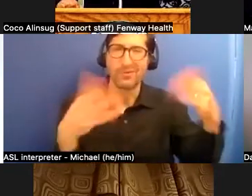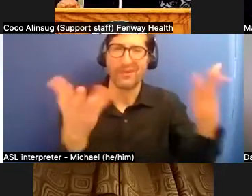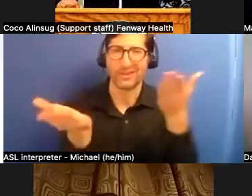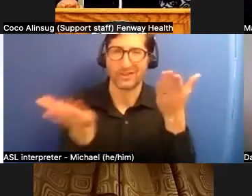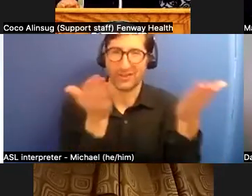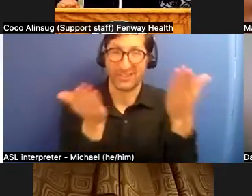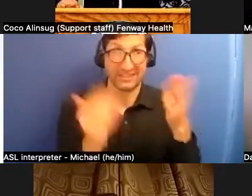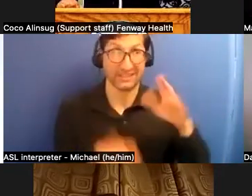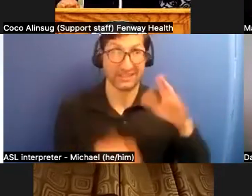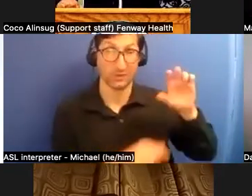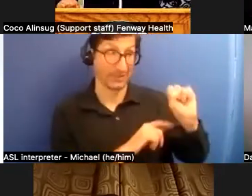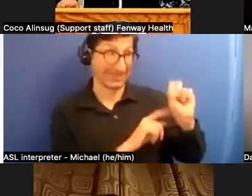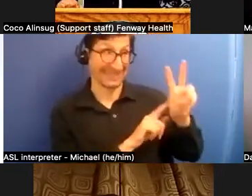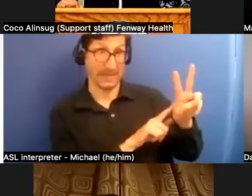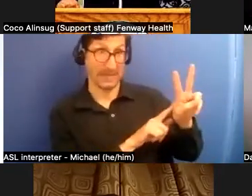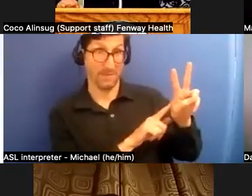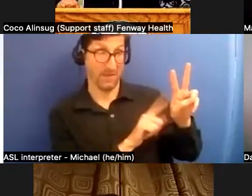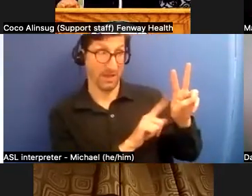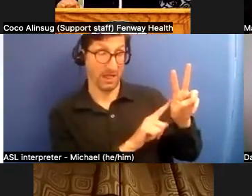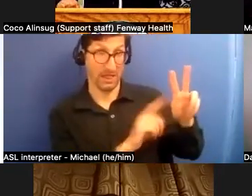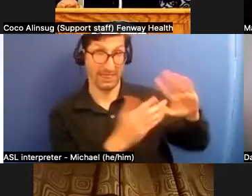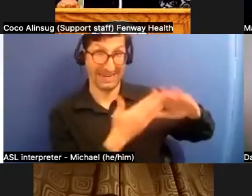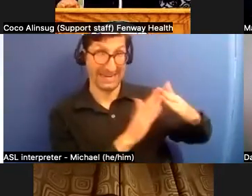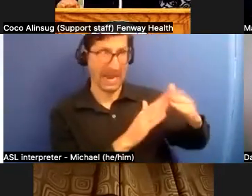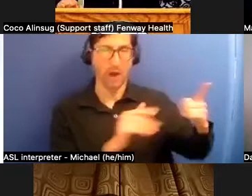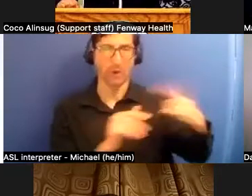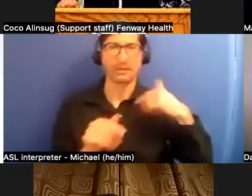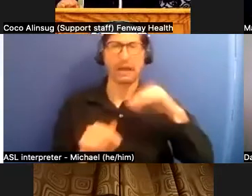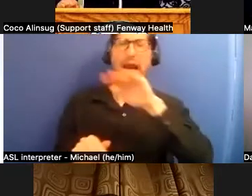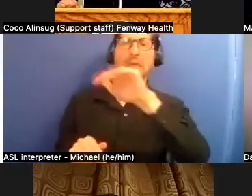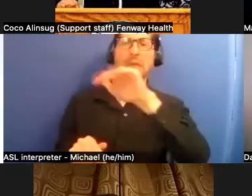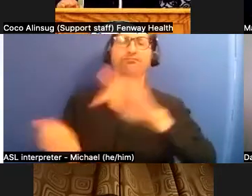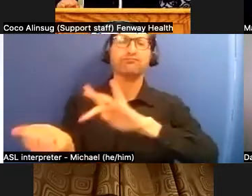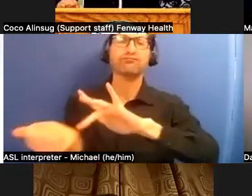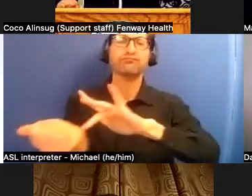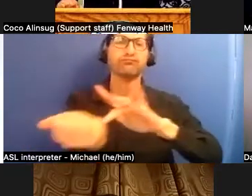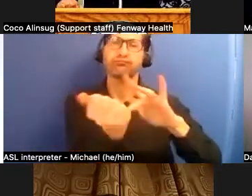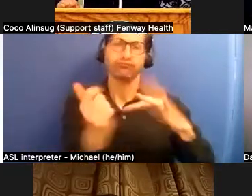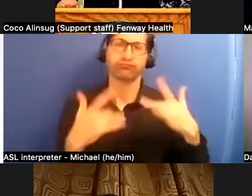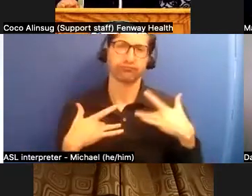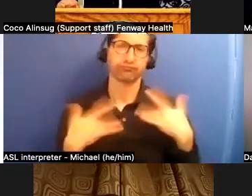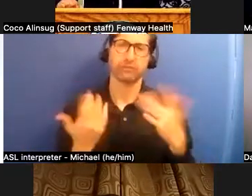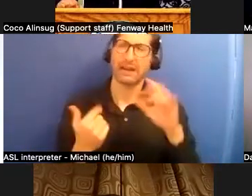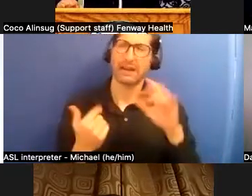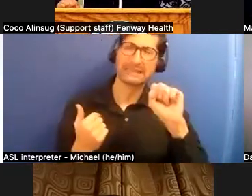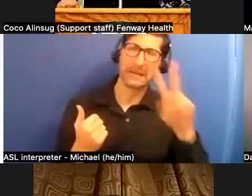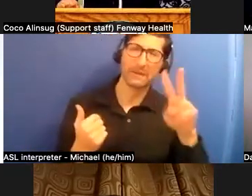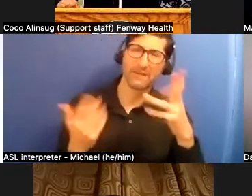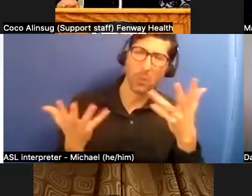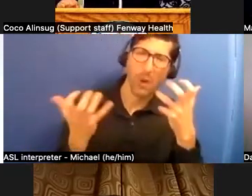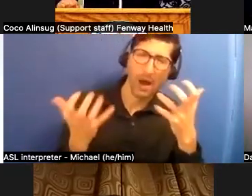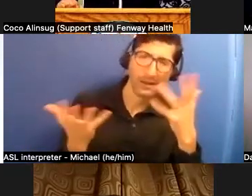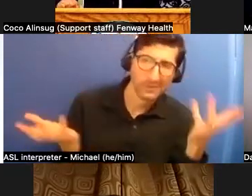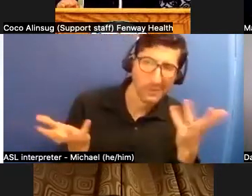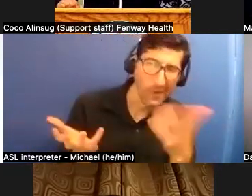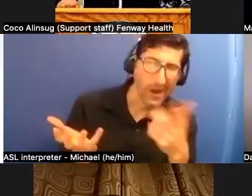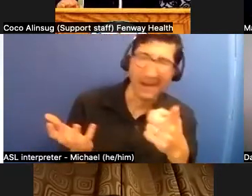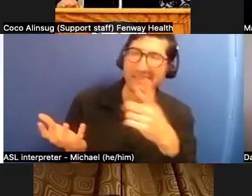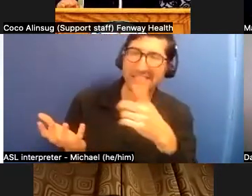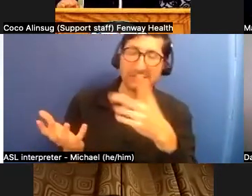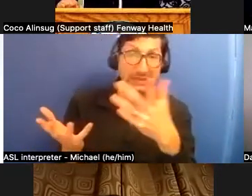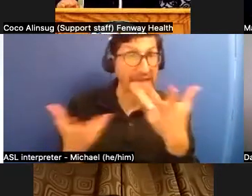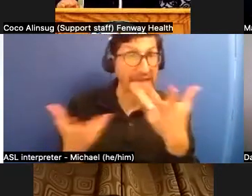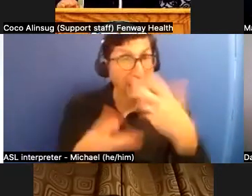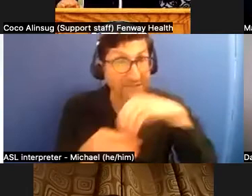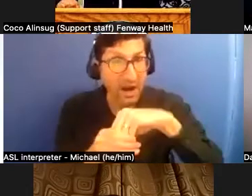has done over the past year in asking what Somerville wants and having that work led by people from the community,